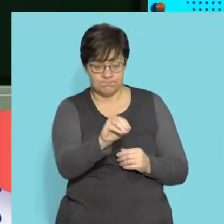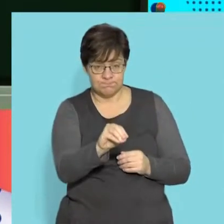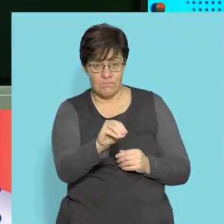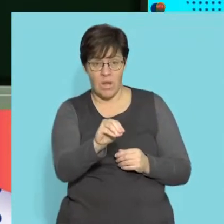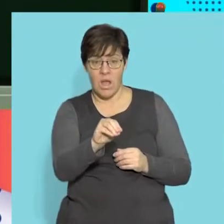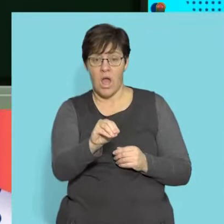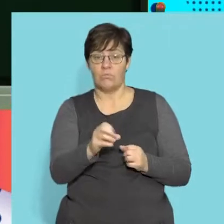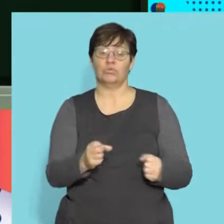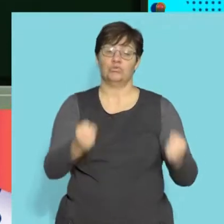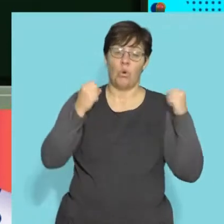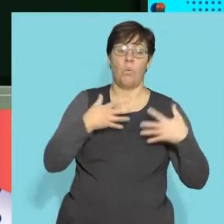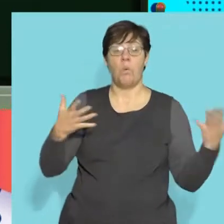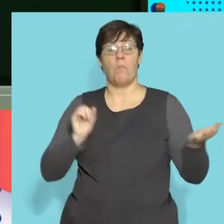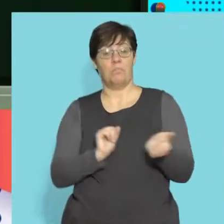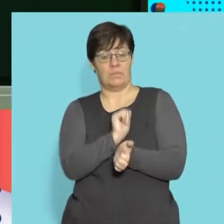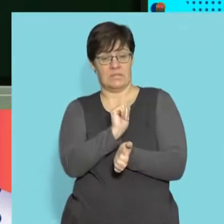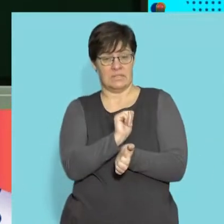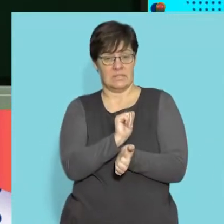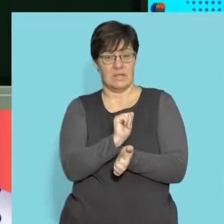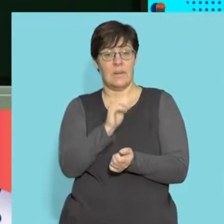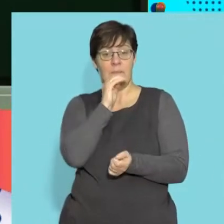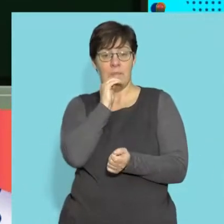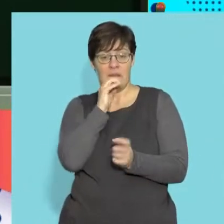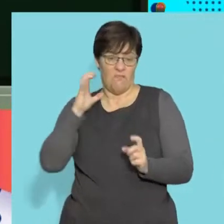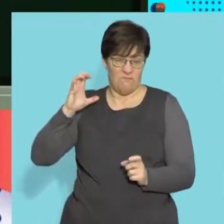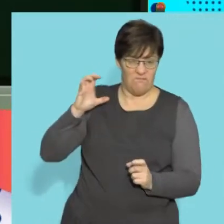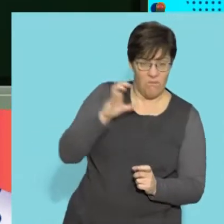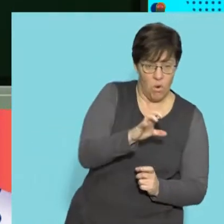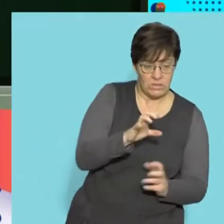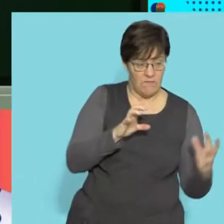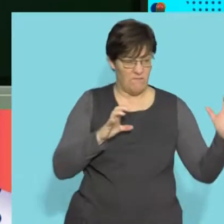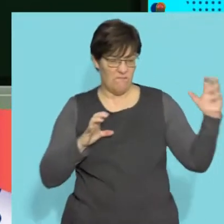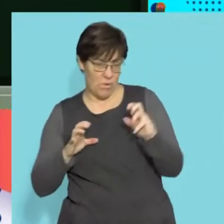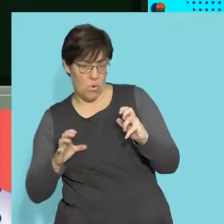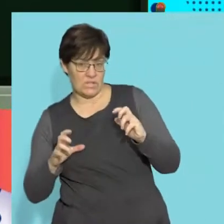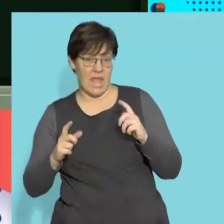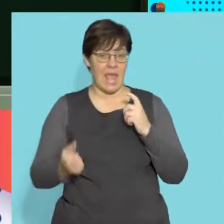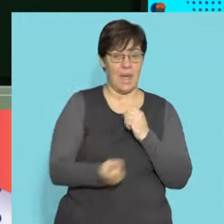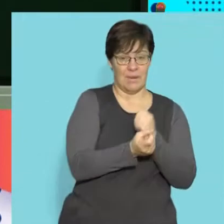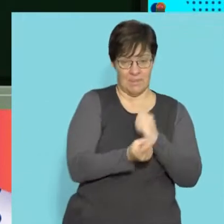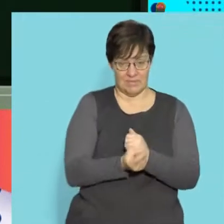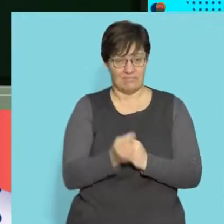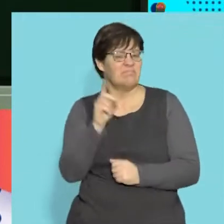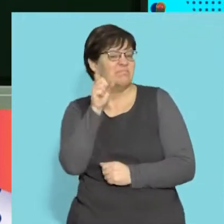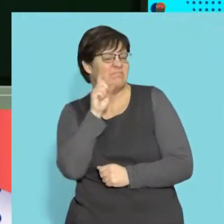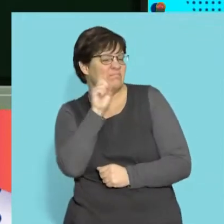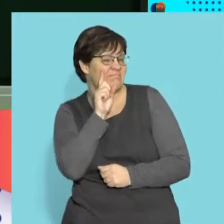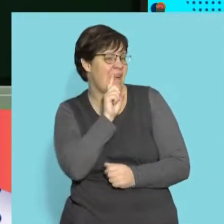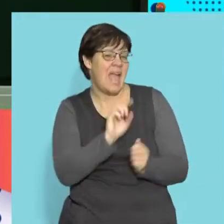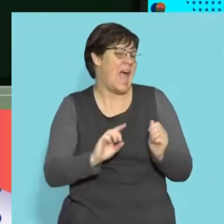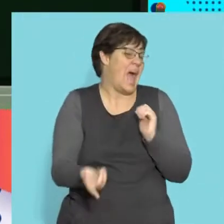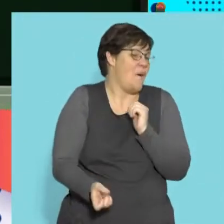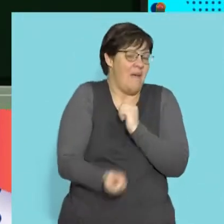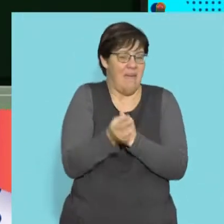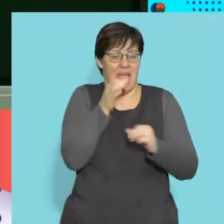a stronger magnetic field or a permanent magnetic field, there's going to be some sort of force or interaction. Well, let's